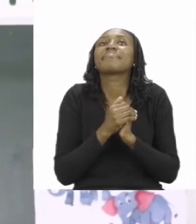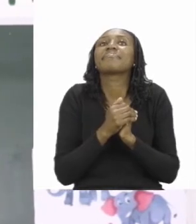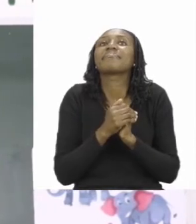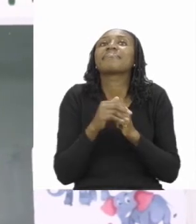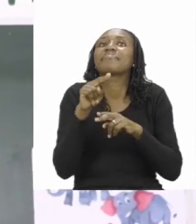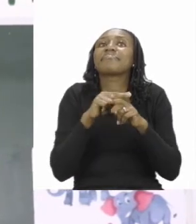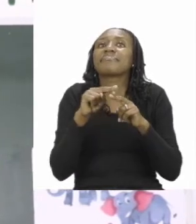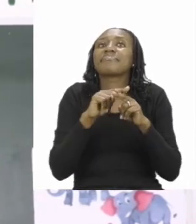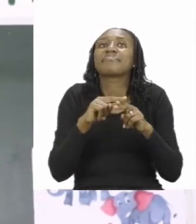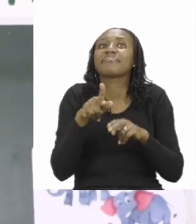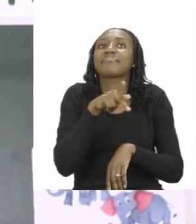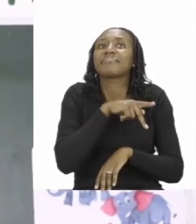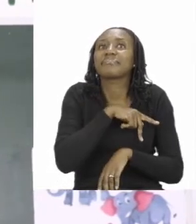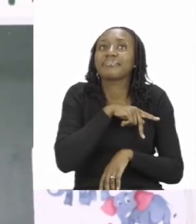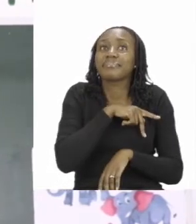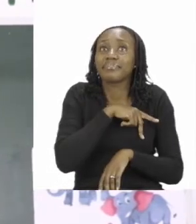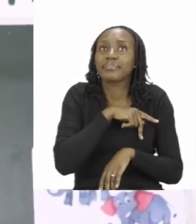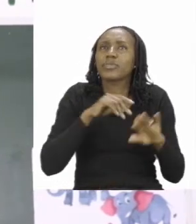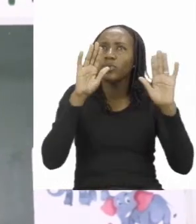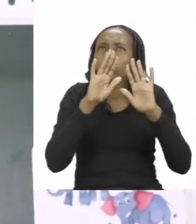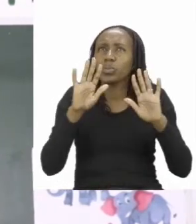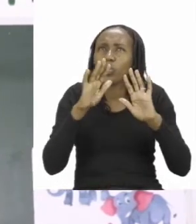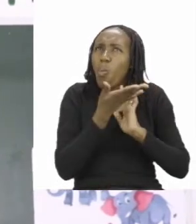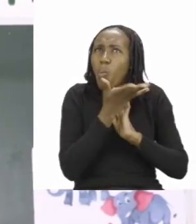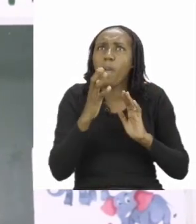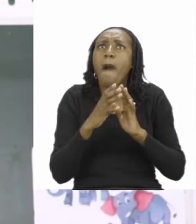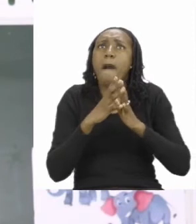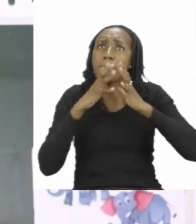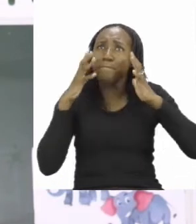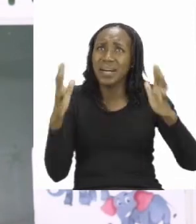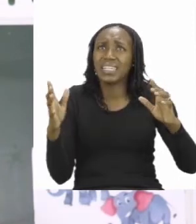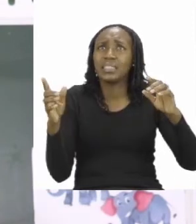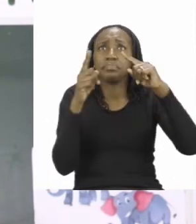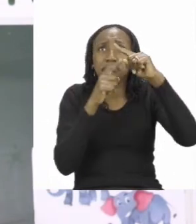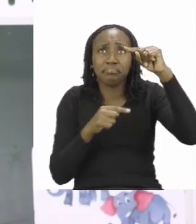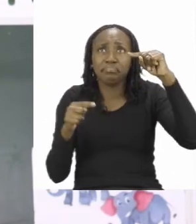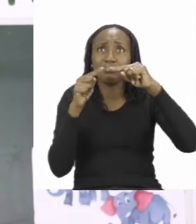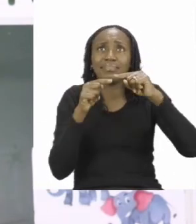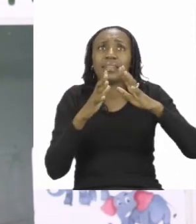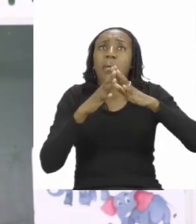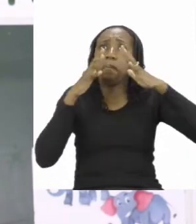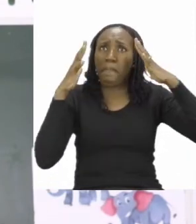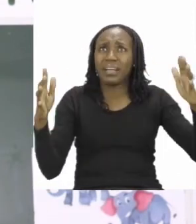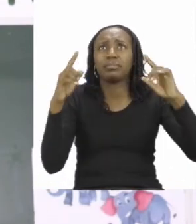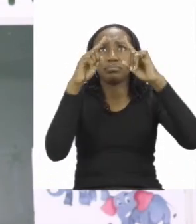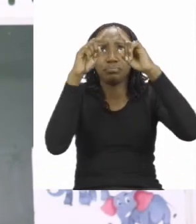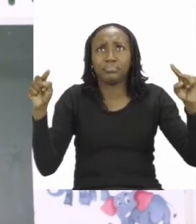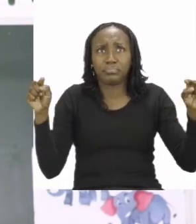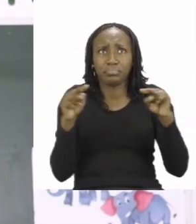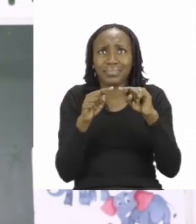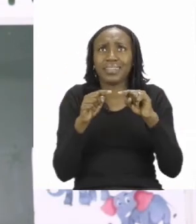color purple to color in all the big circles, triangles